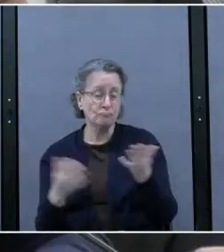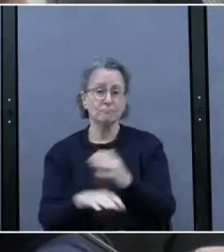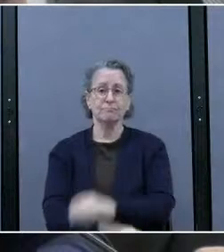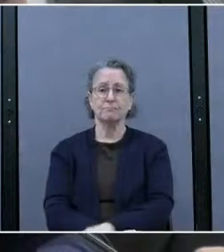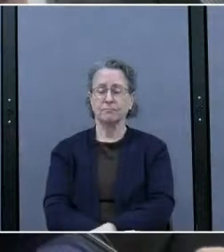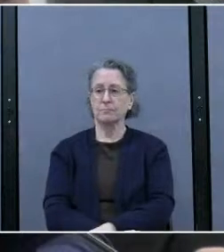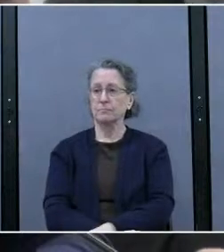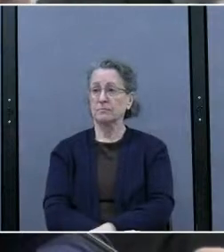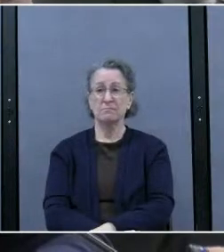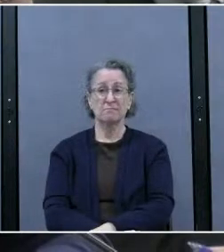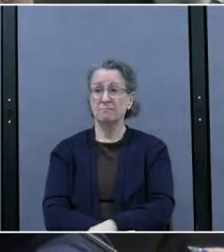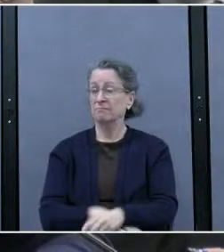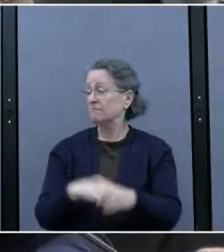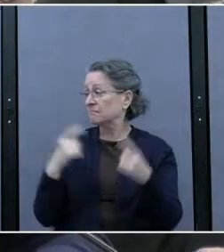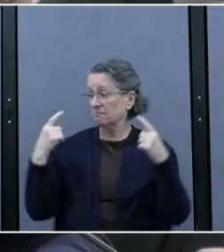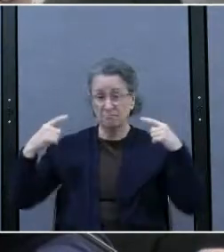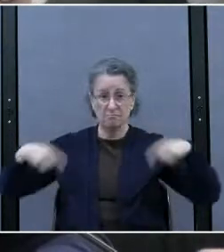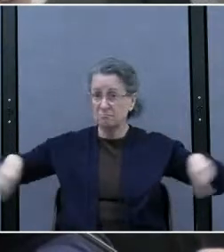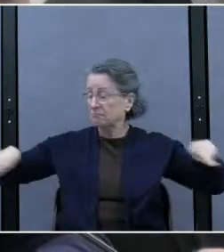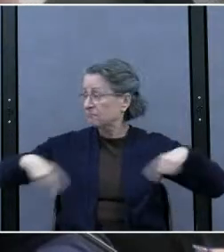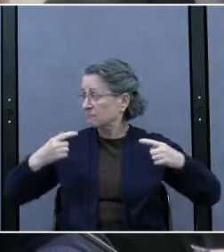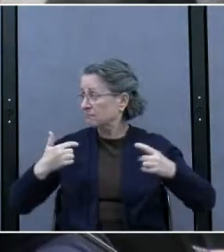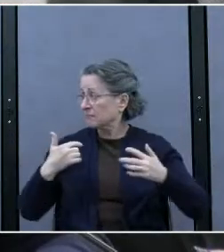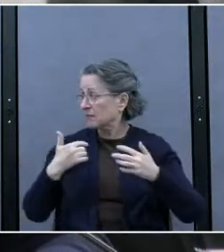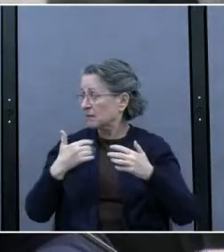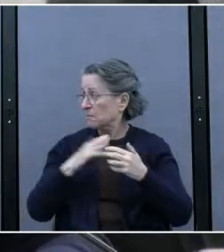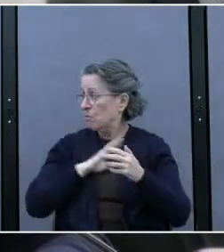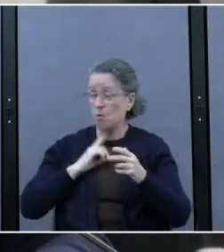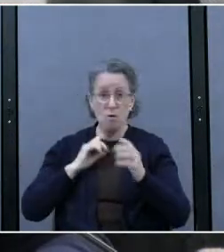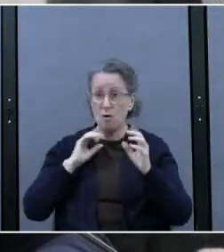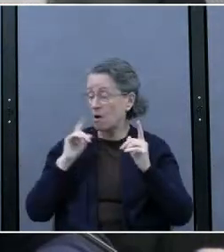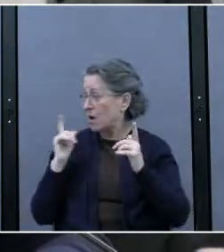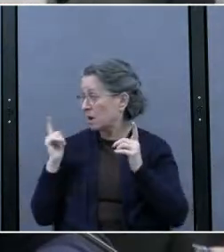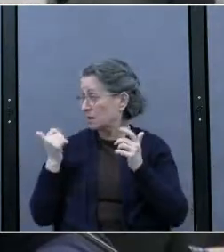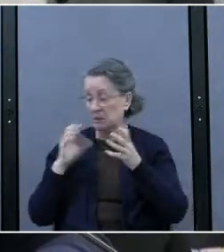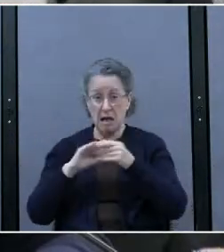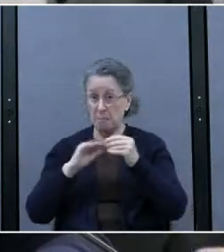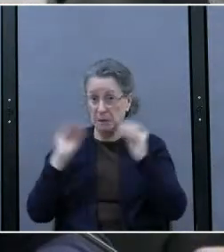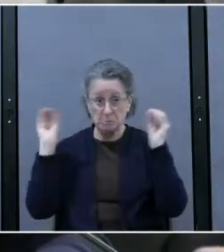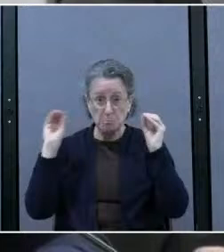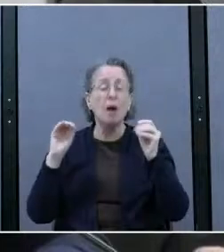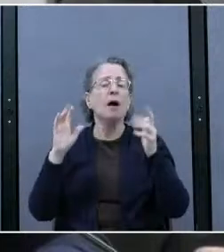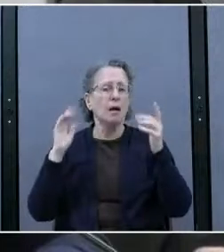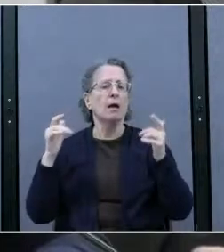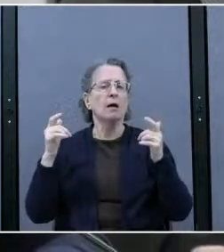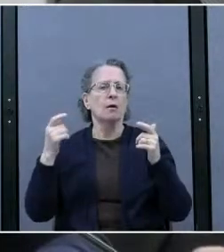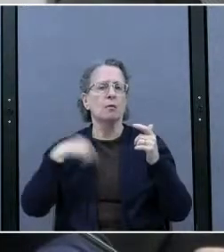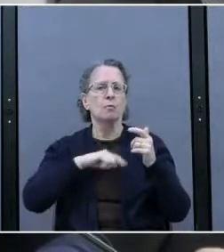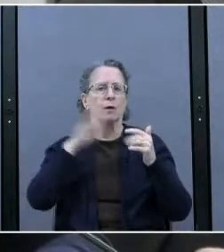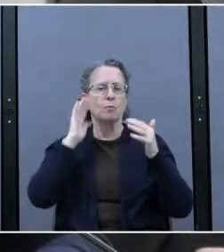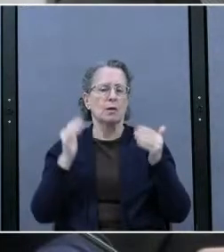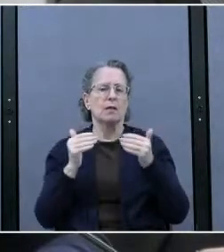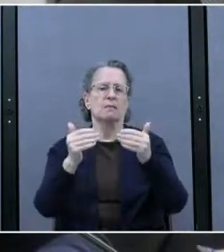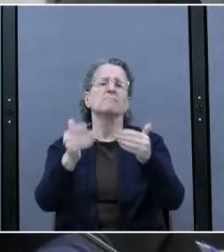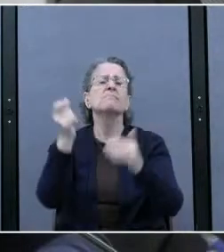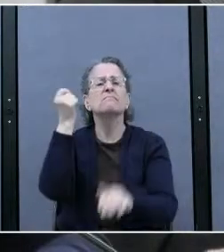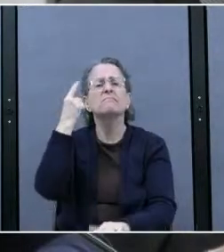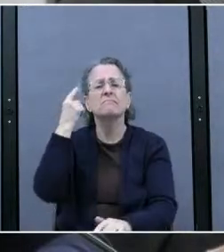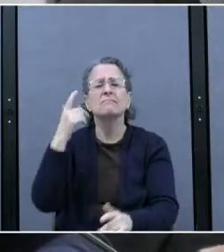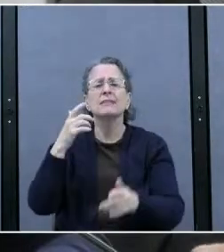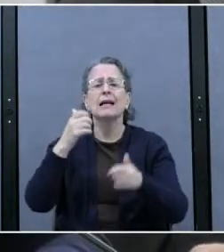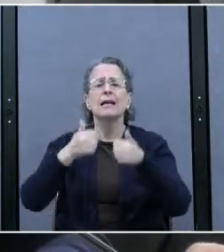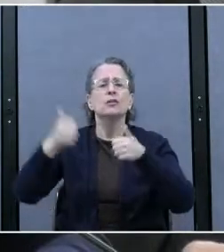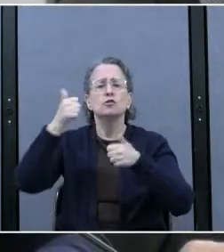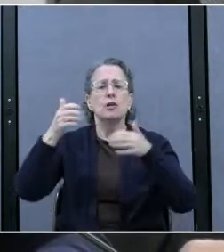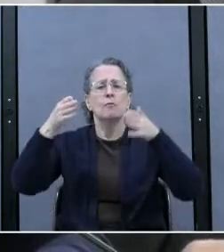my colleagues have anything they want to say, I think we'll get right to it. And this is a meeting that the chair does a lot in, but it's not